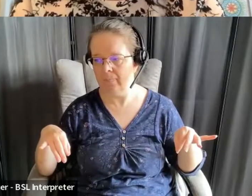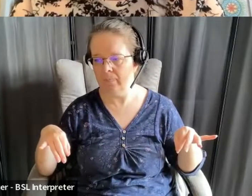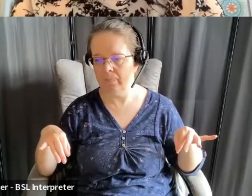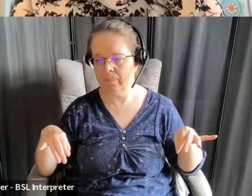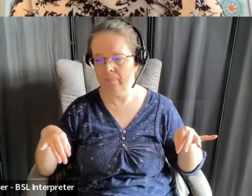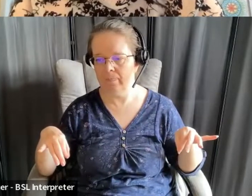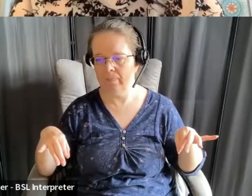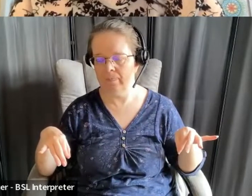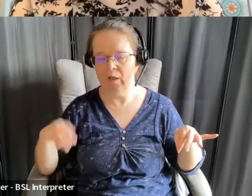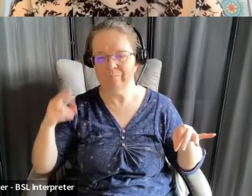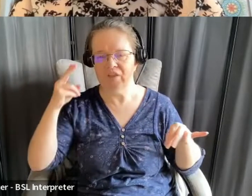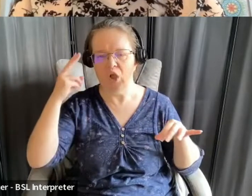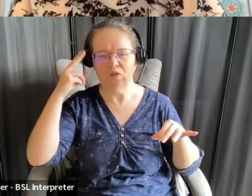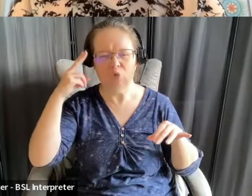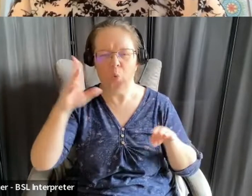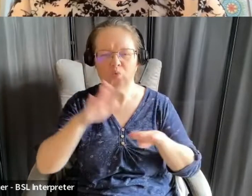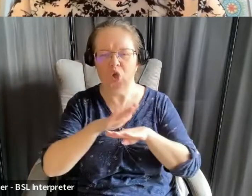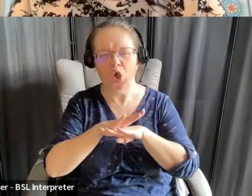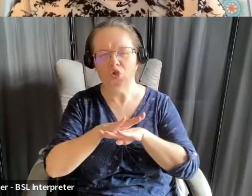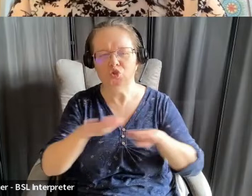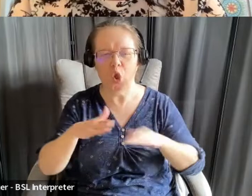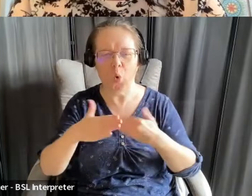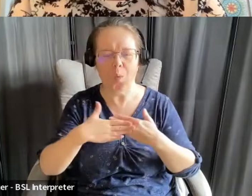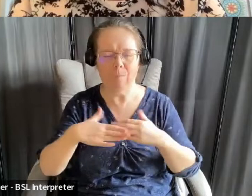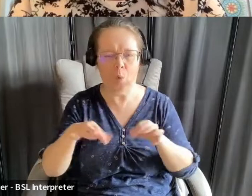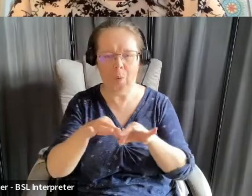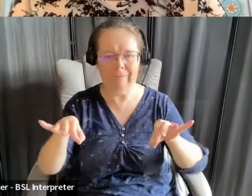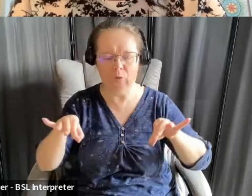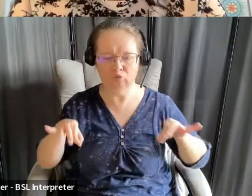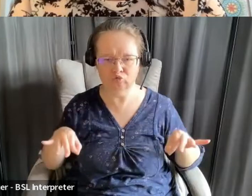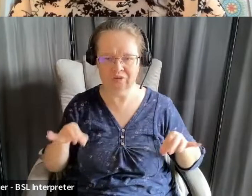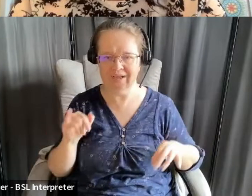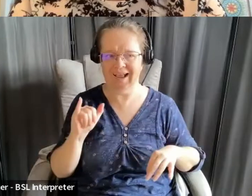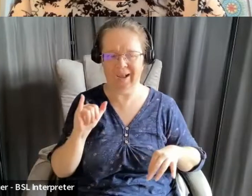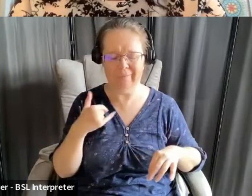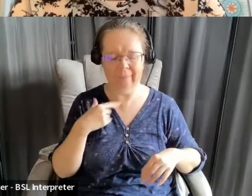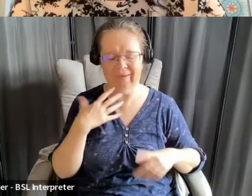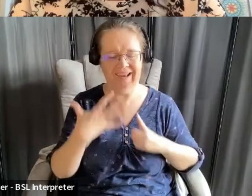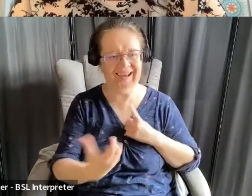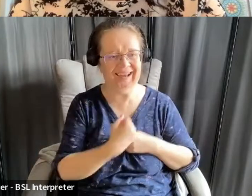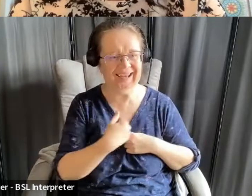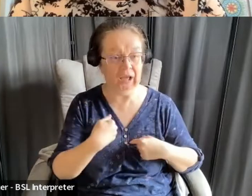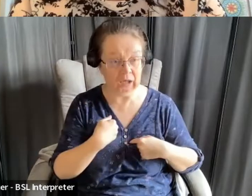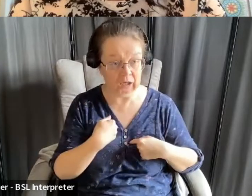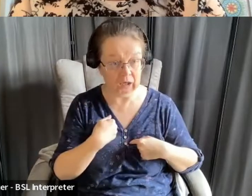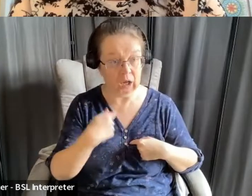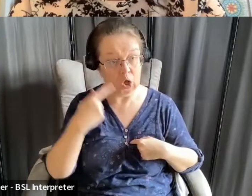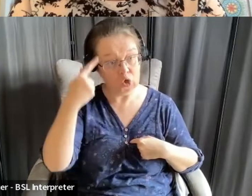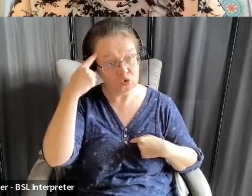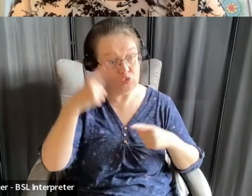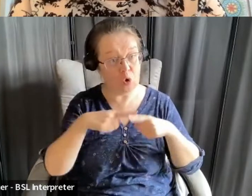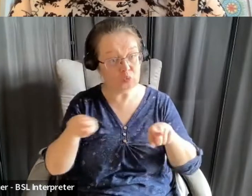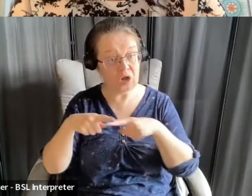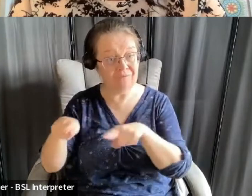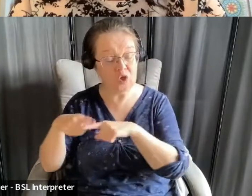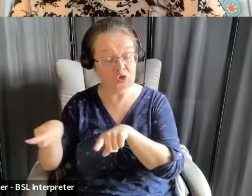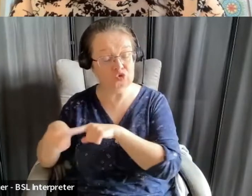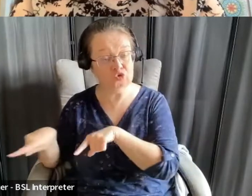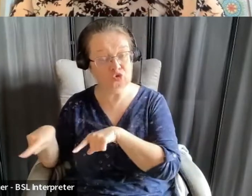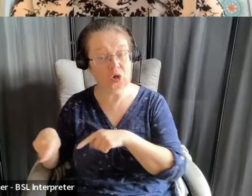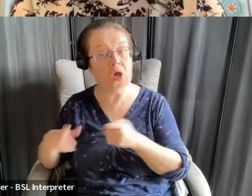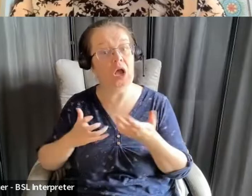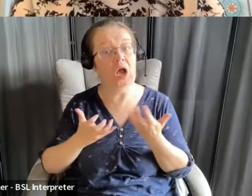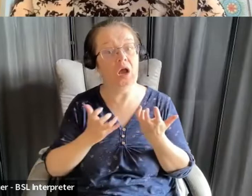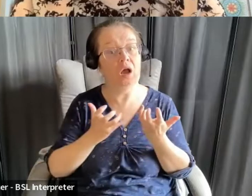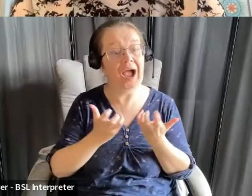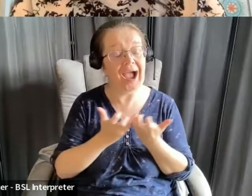adults, children, whatever it might be, you know, who are discovering that they are also neurodivergent, and how to accept and